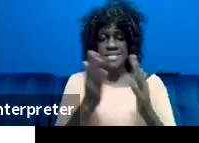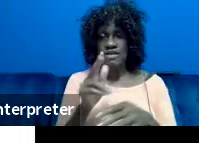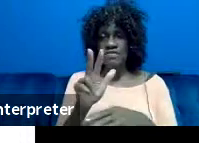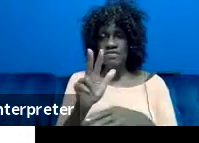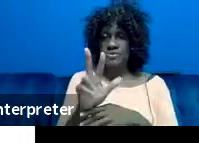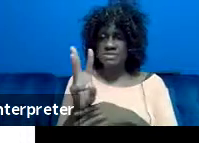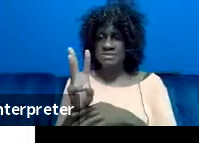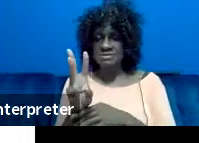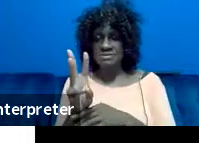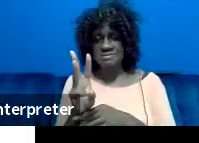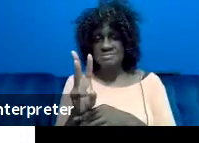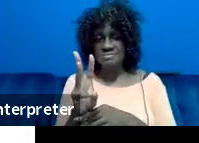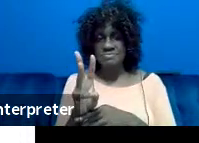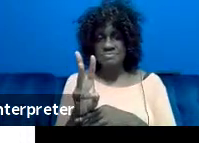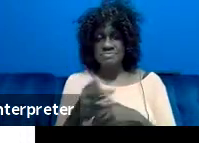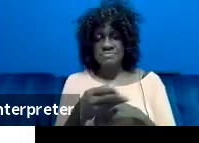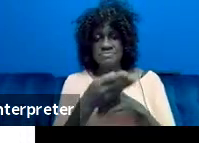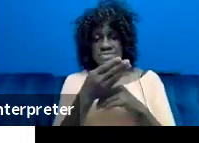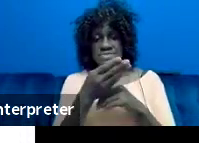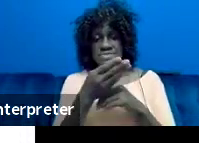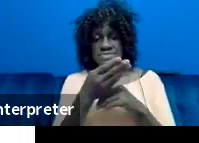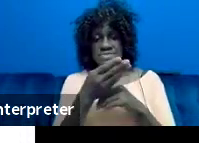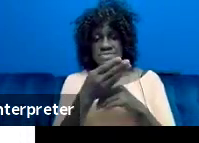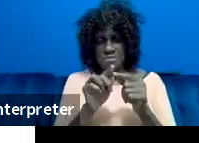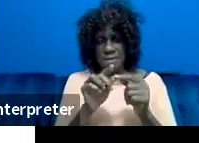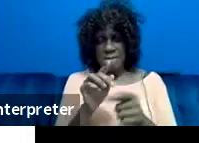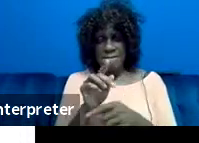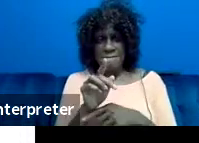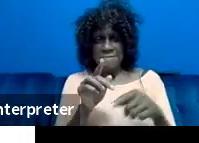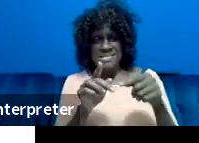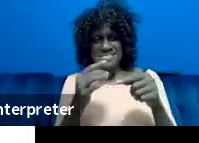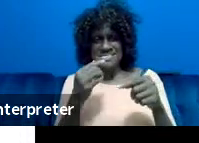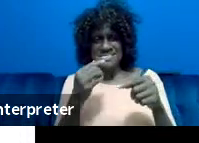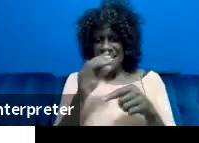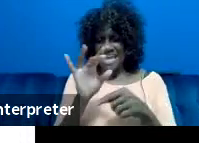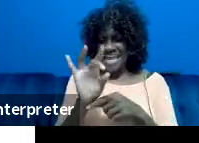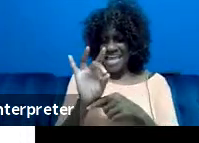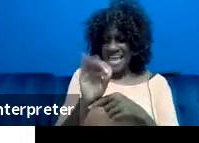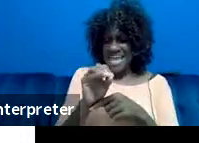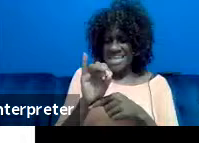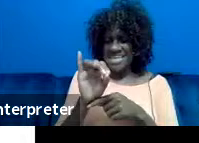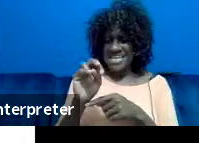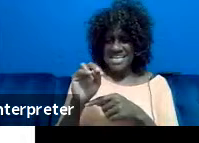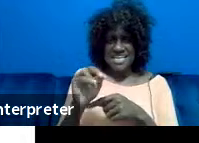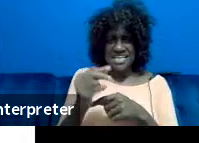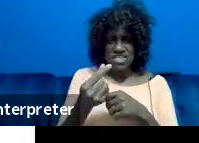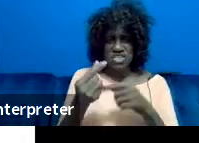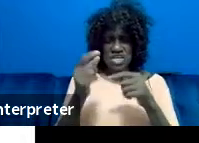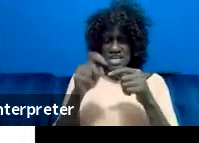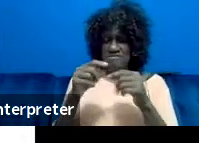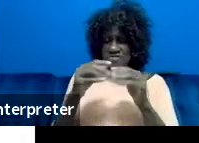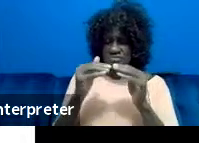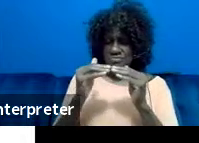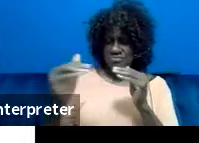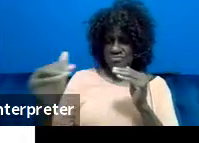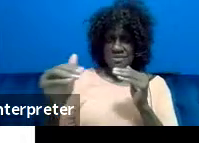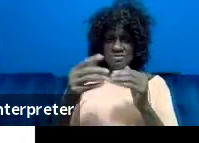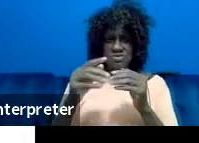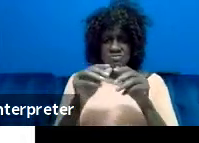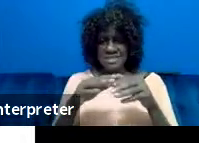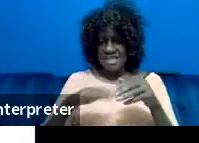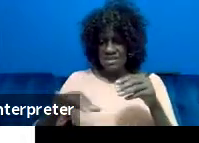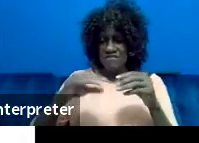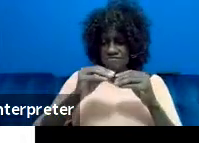36. There is a protruding object requirement that says an 80-inch vertical clearance is required at ground level accessible routes, clear floor spaces,